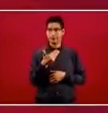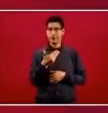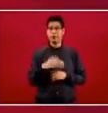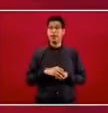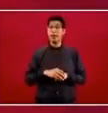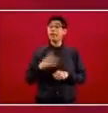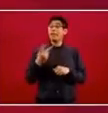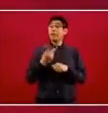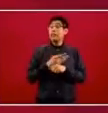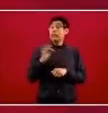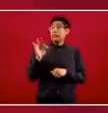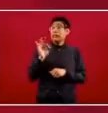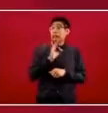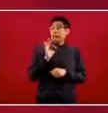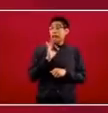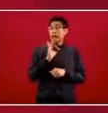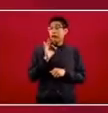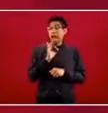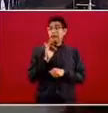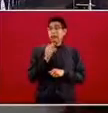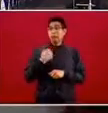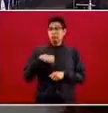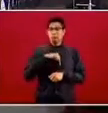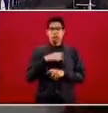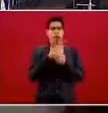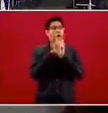So this will allow,